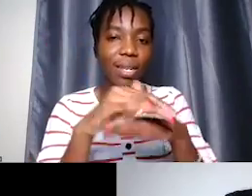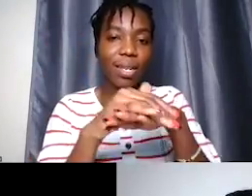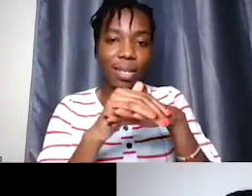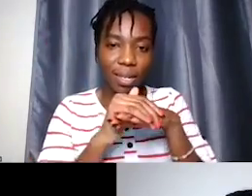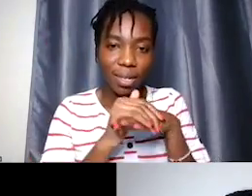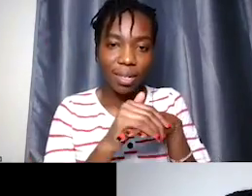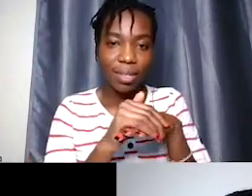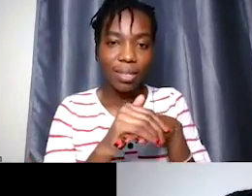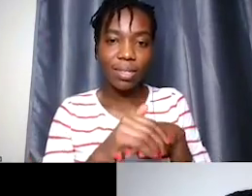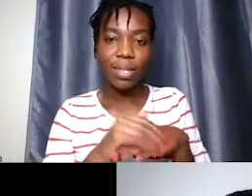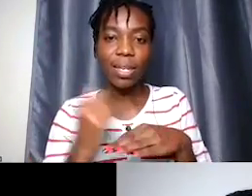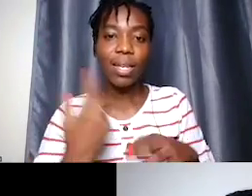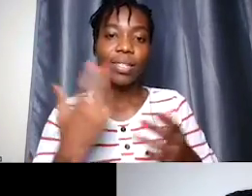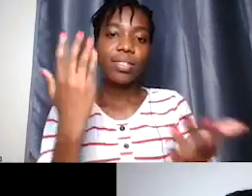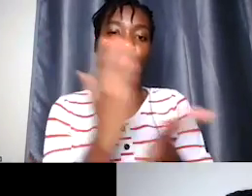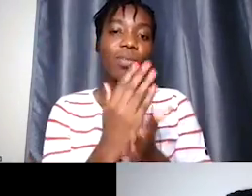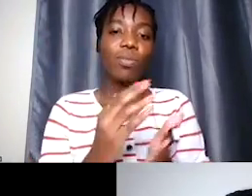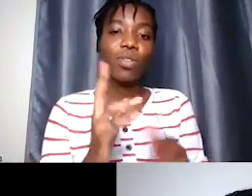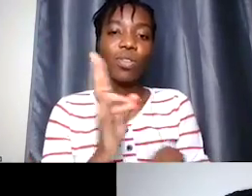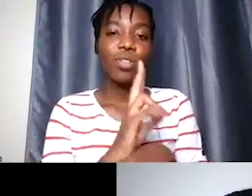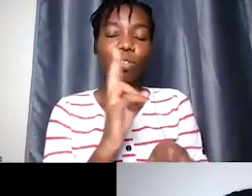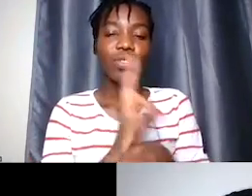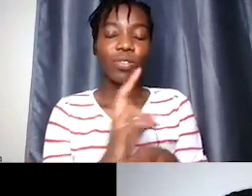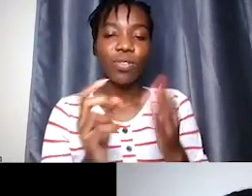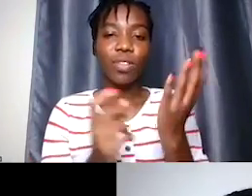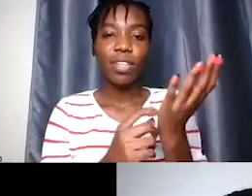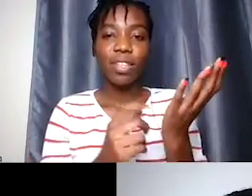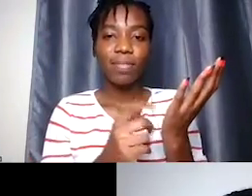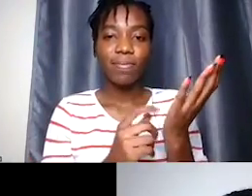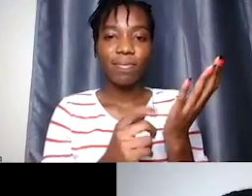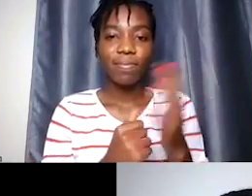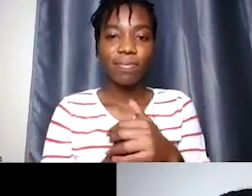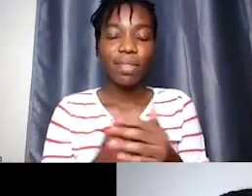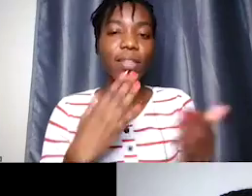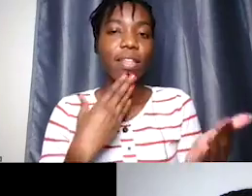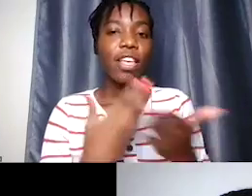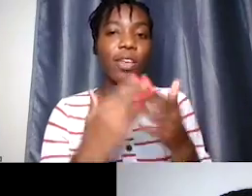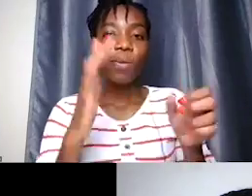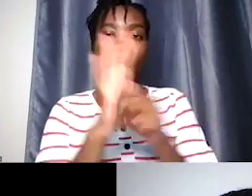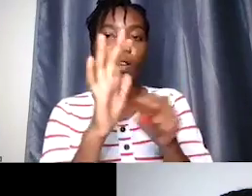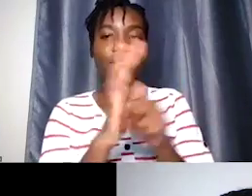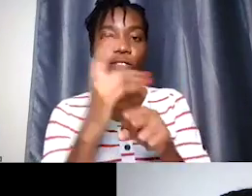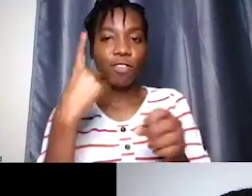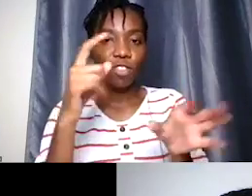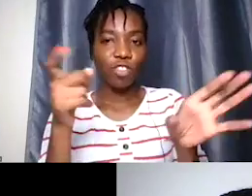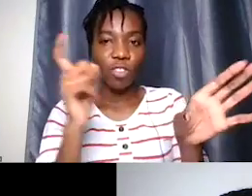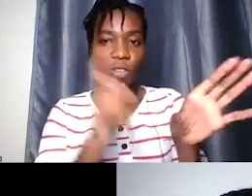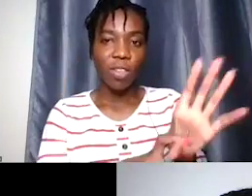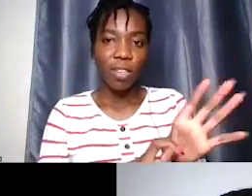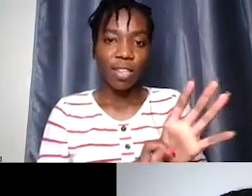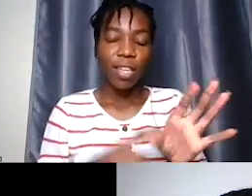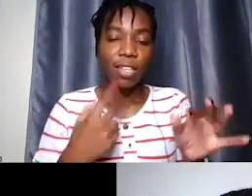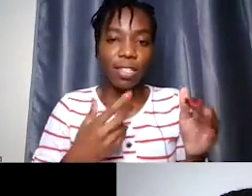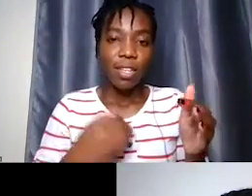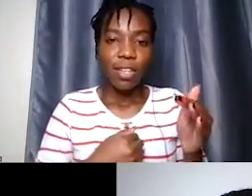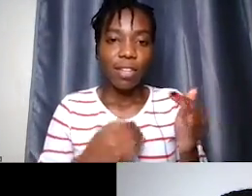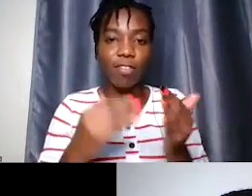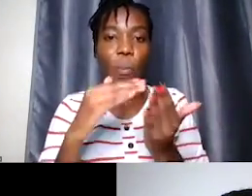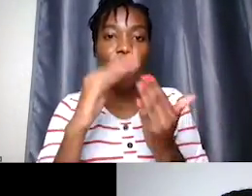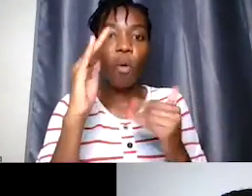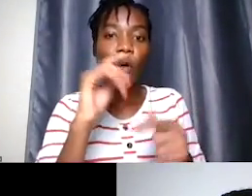using Swahili. So yeah, thank you very much for joining us. Wow, we have quite a number of